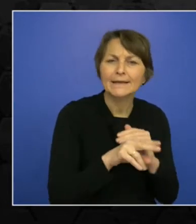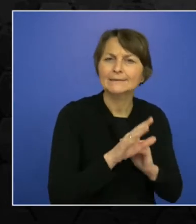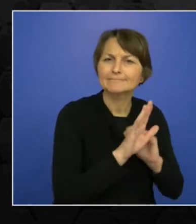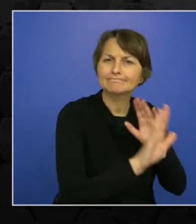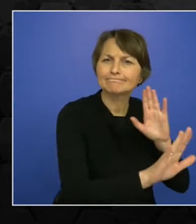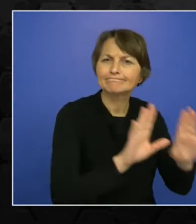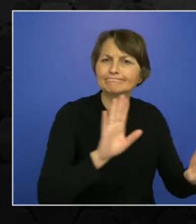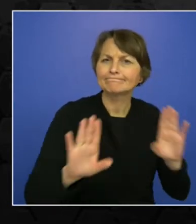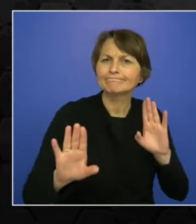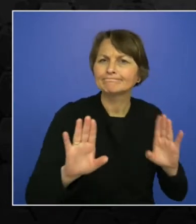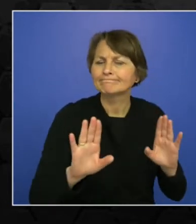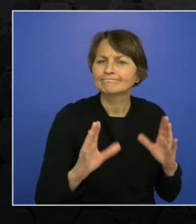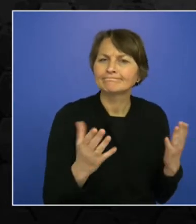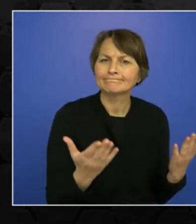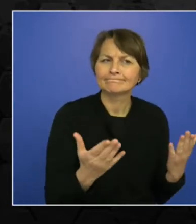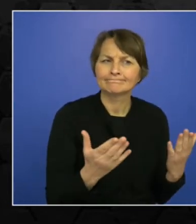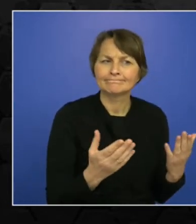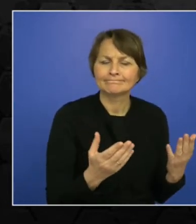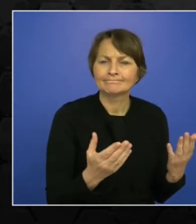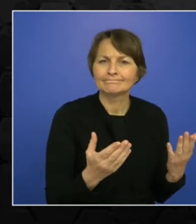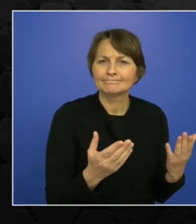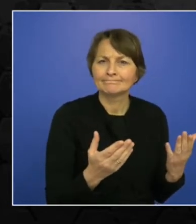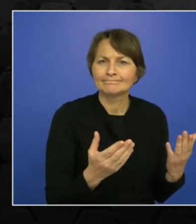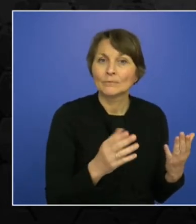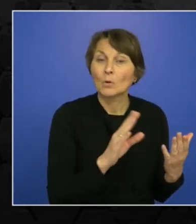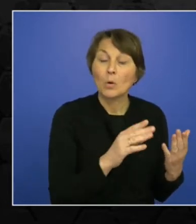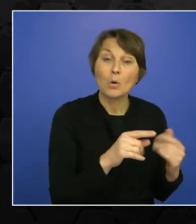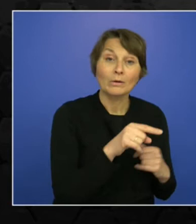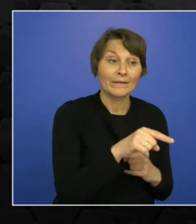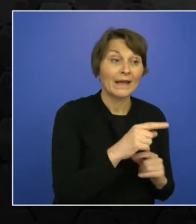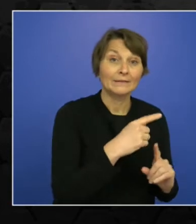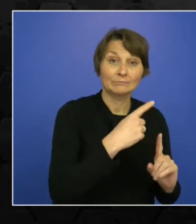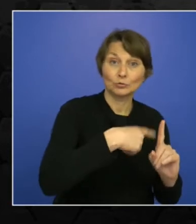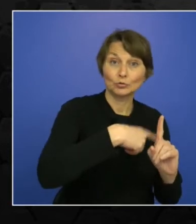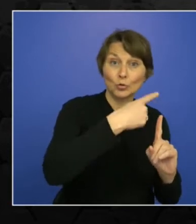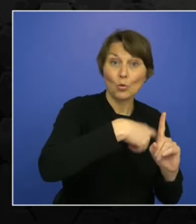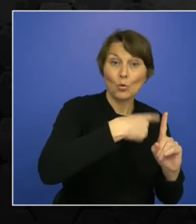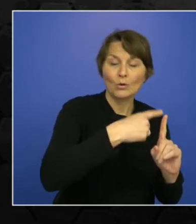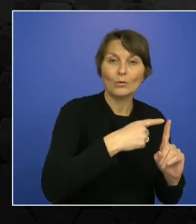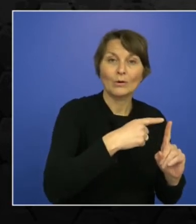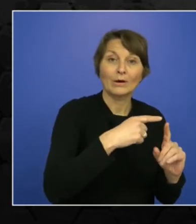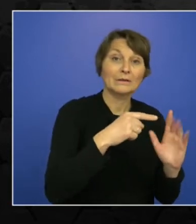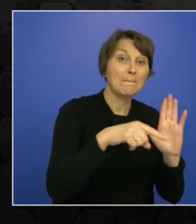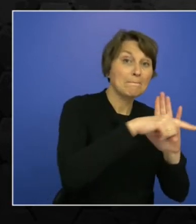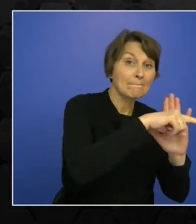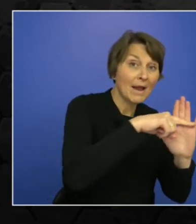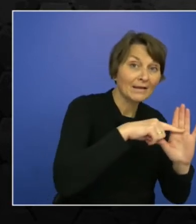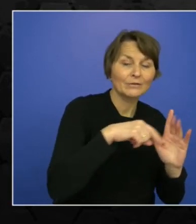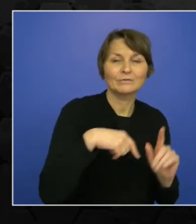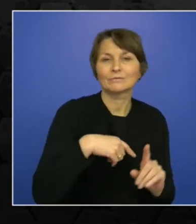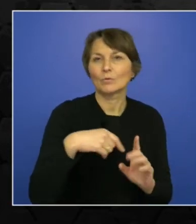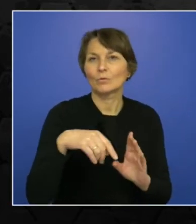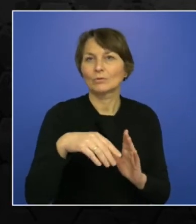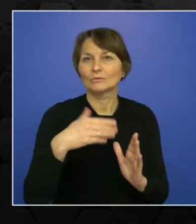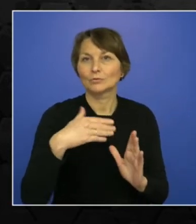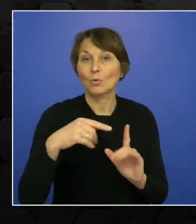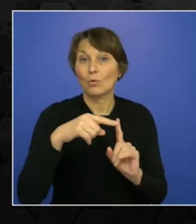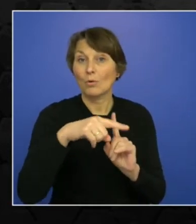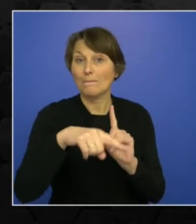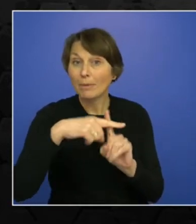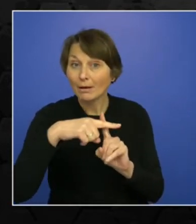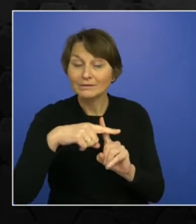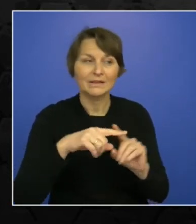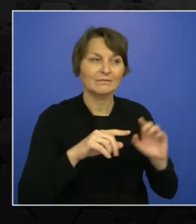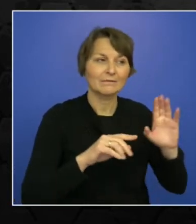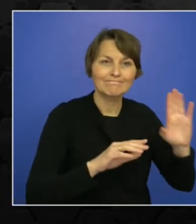is the score for negative, what is the score for positive, or like the score for neutral. So